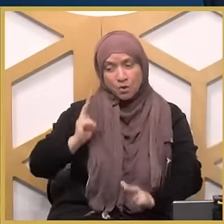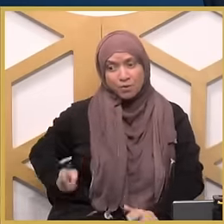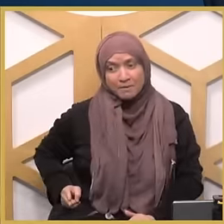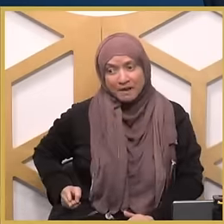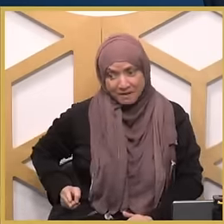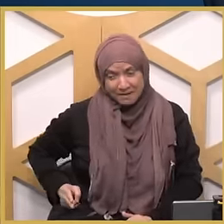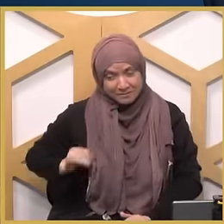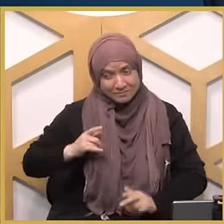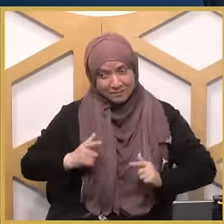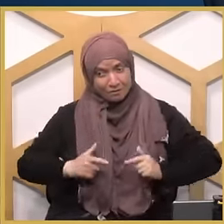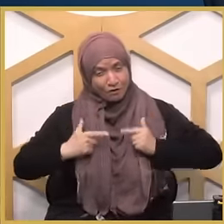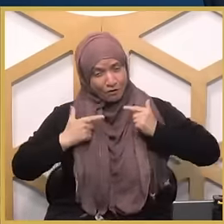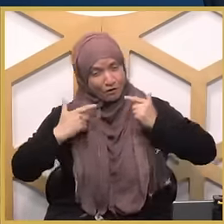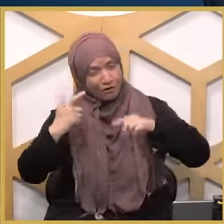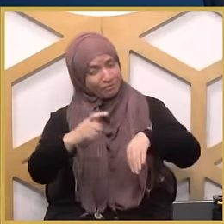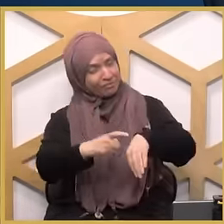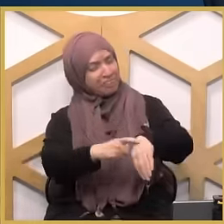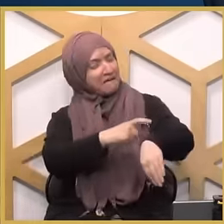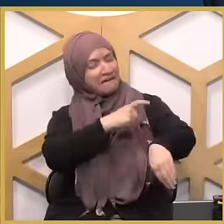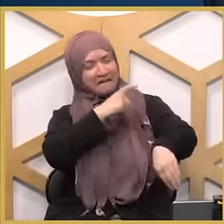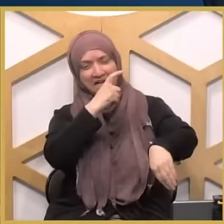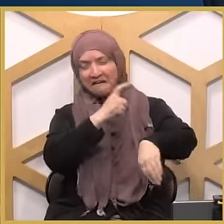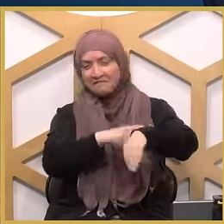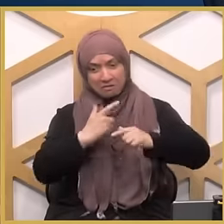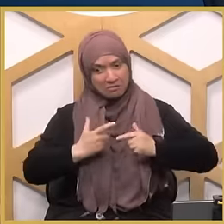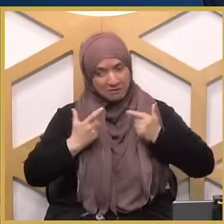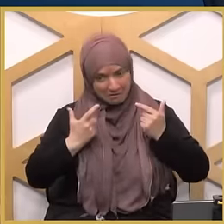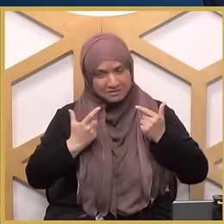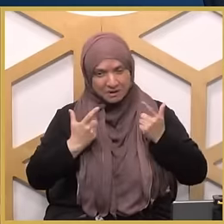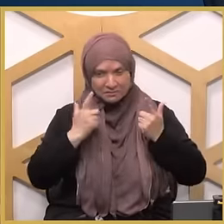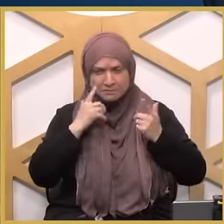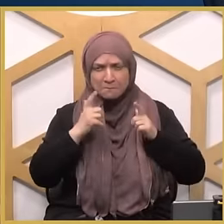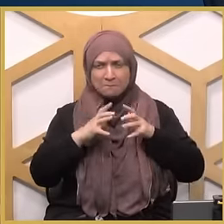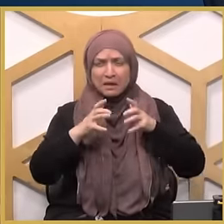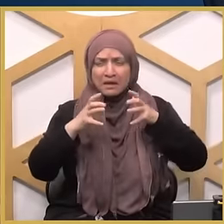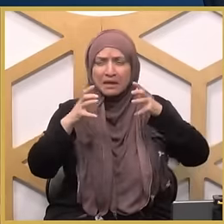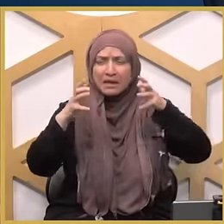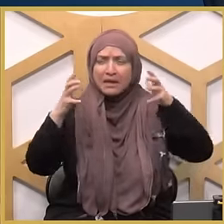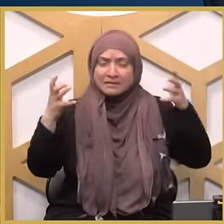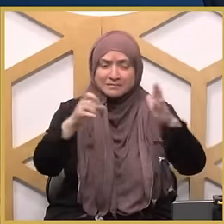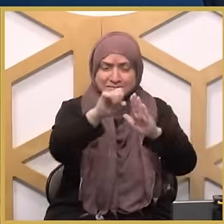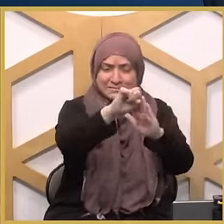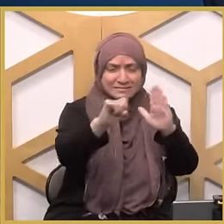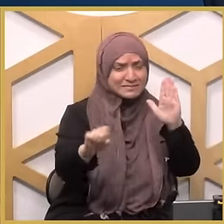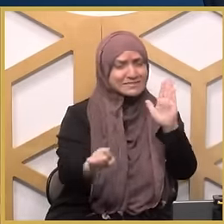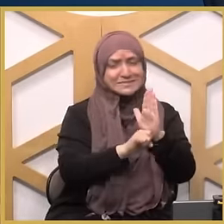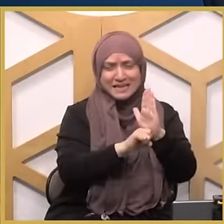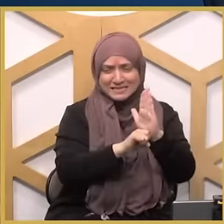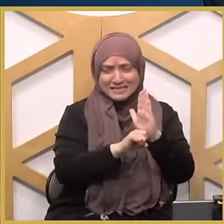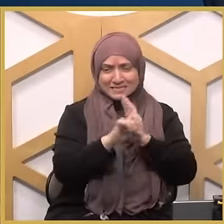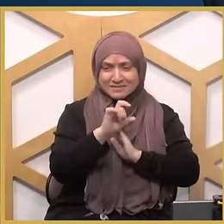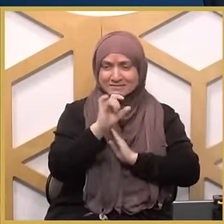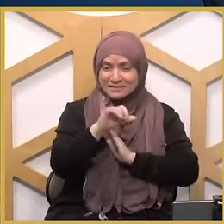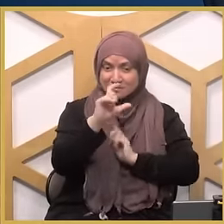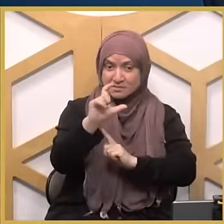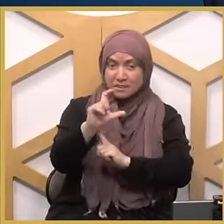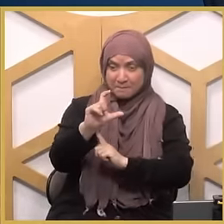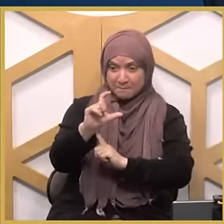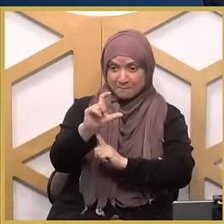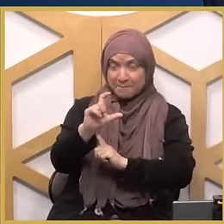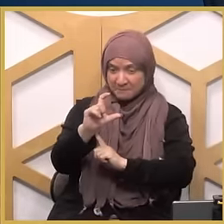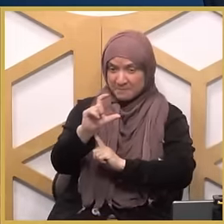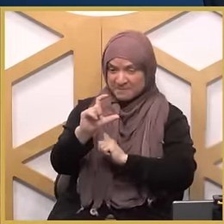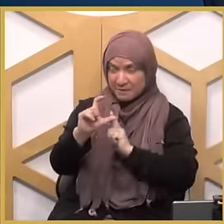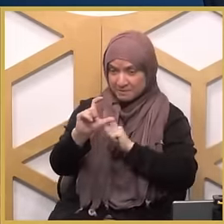Umar bin Khattab radiallahu ta'ala anhu, he expanded the state. But now you need a businessman to sustain that state.